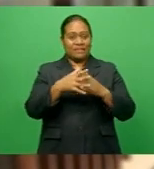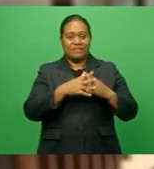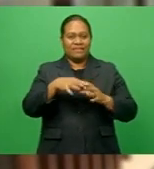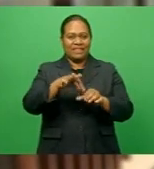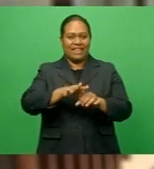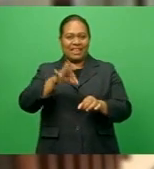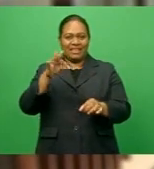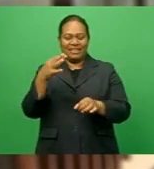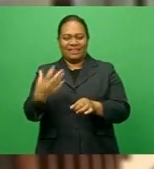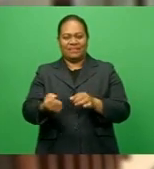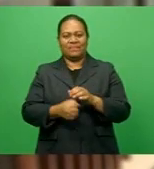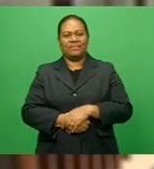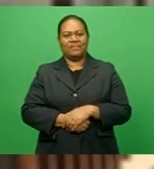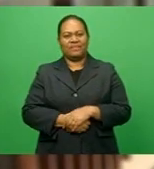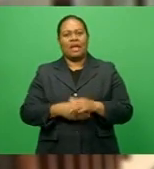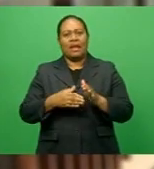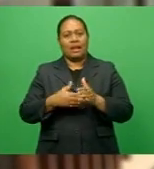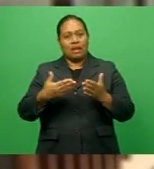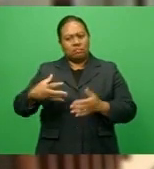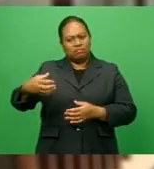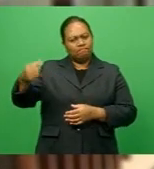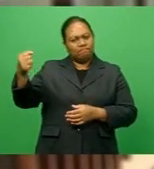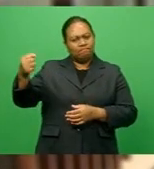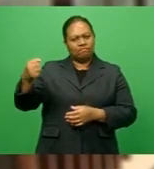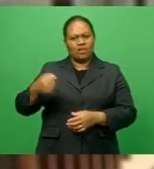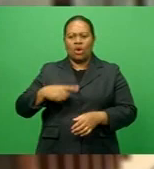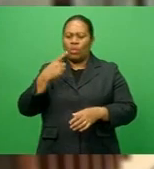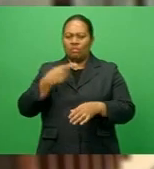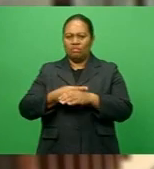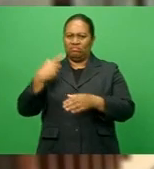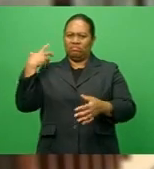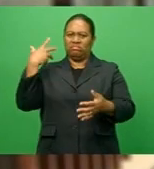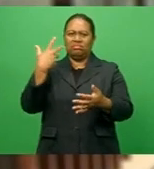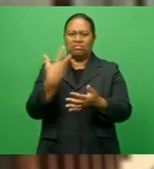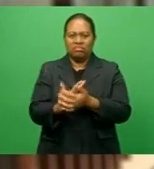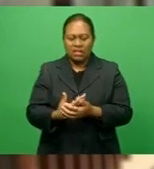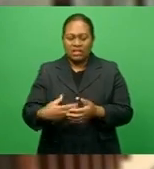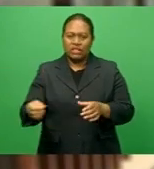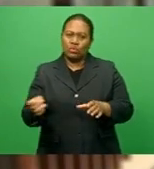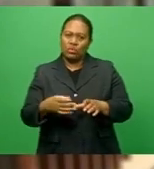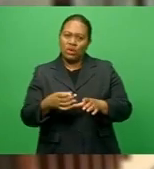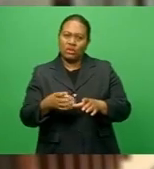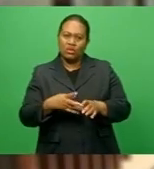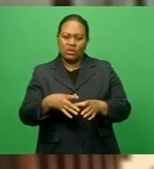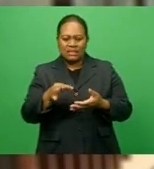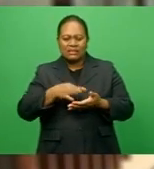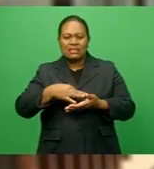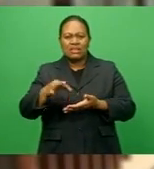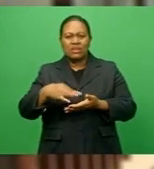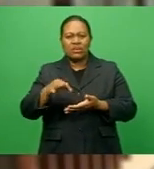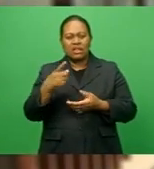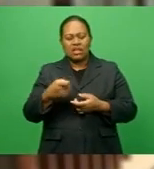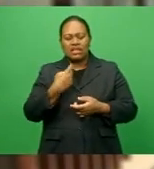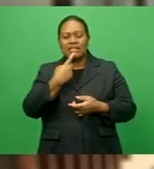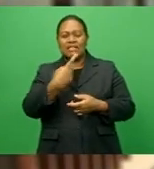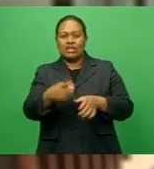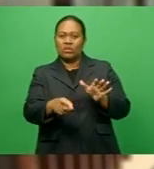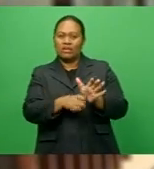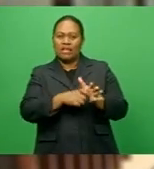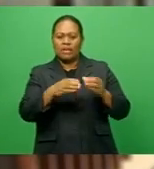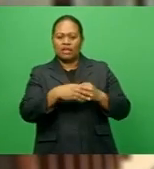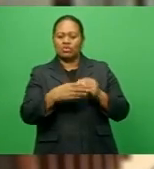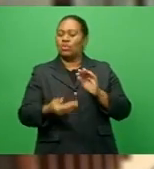election. But it halted its week-long slide today after the Treasury Secretary told the Federal Reserve to return